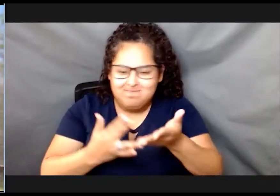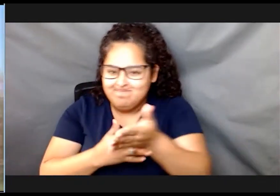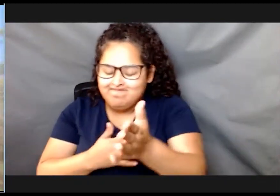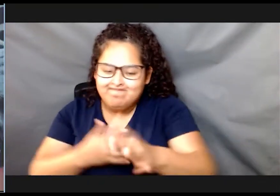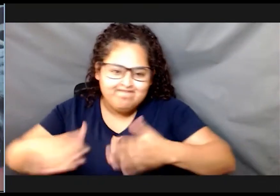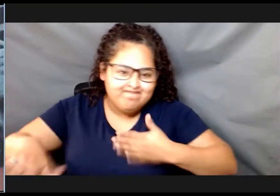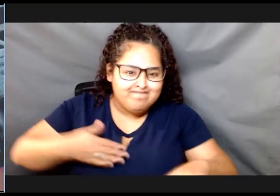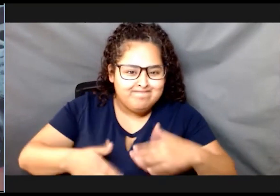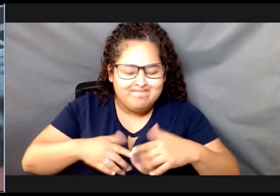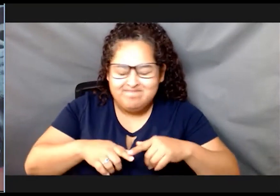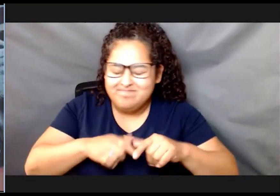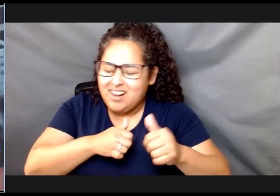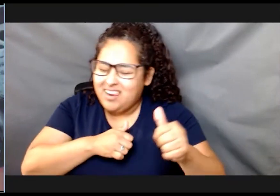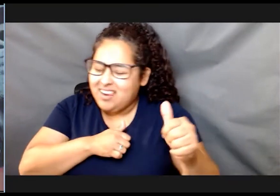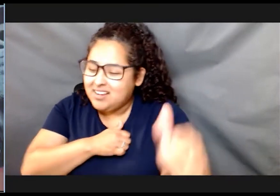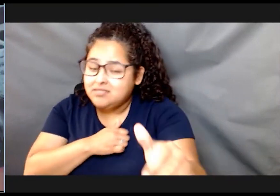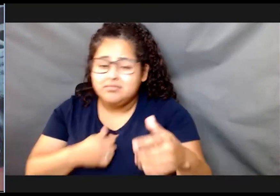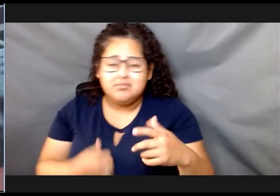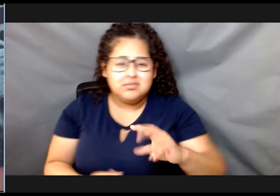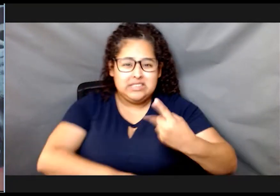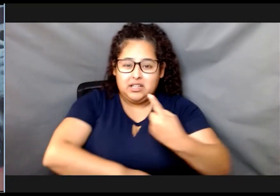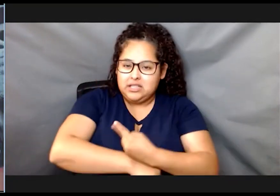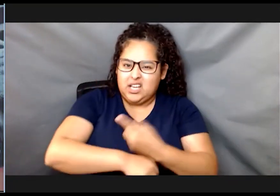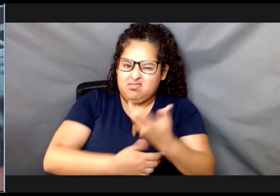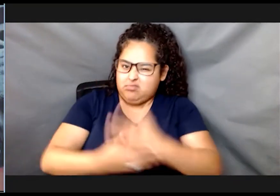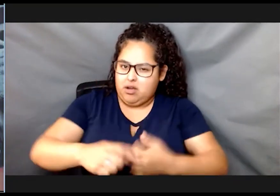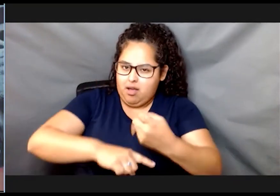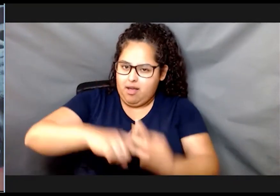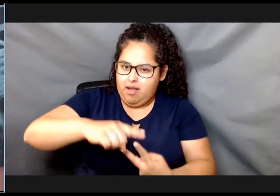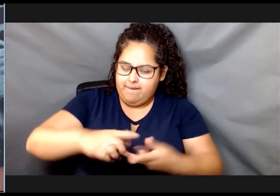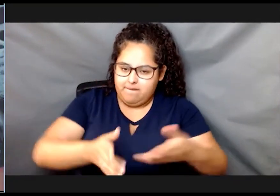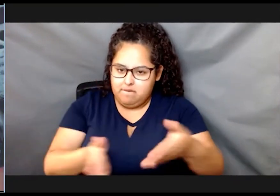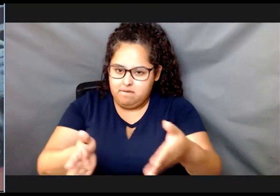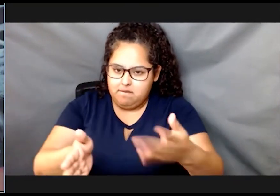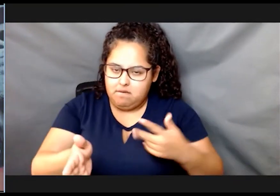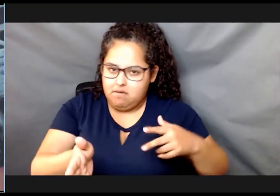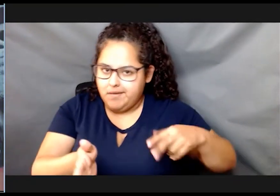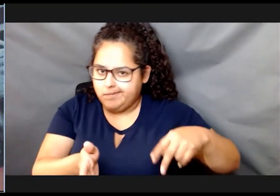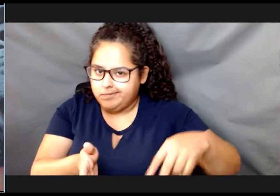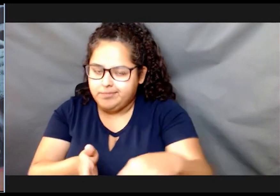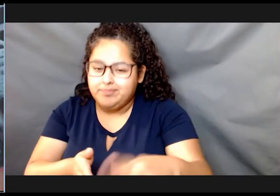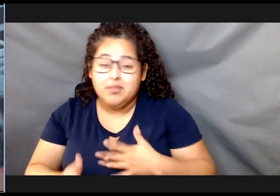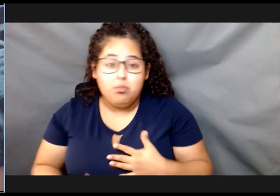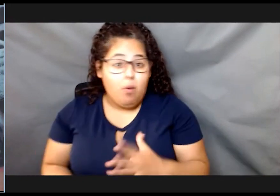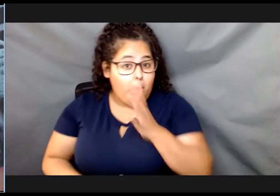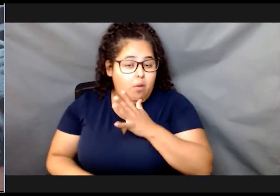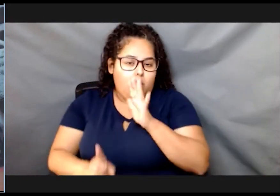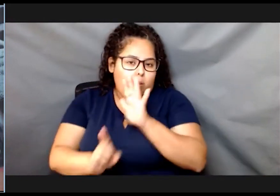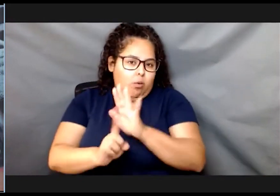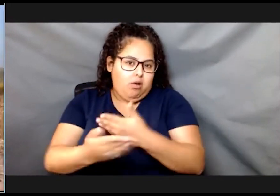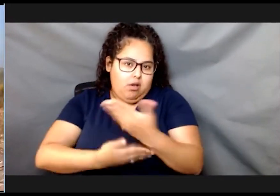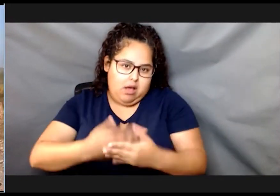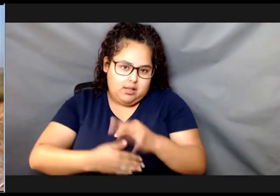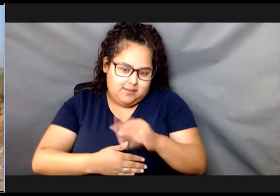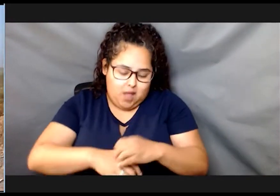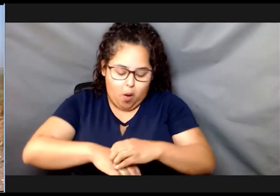and miles. Within the second day, we were halfway through our trail. My mom's hands and feet got really, really swollen